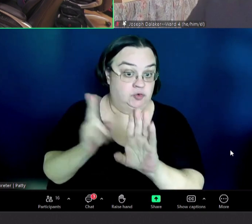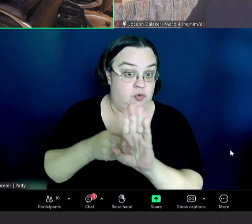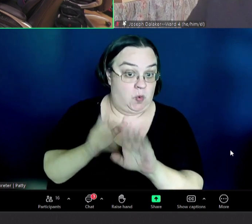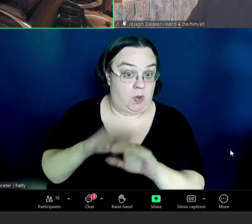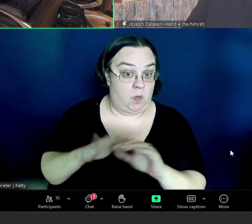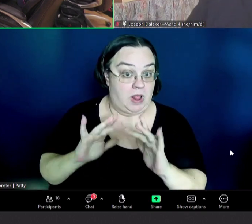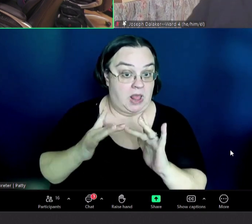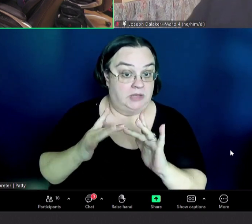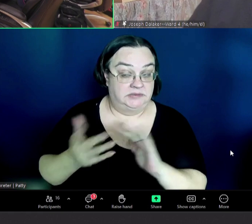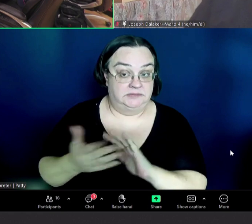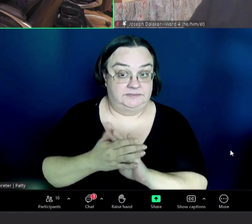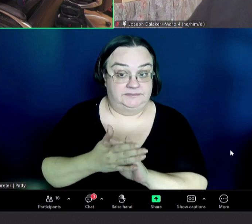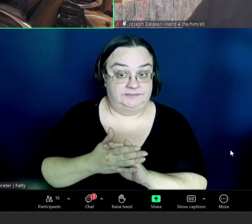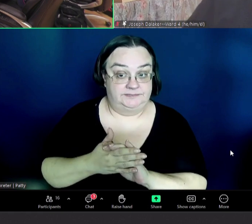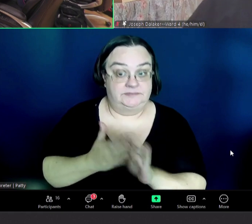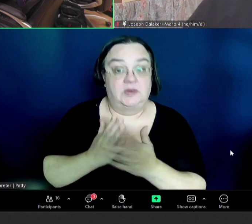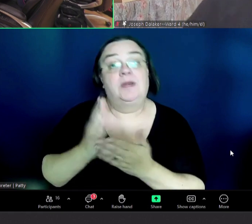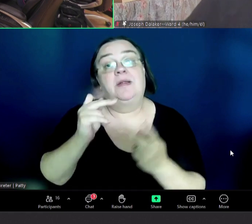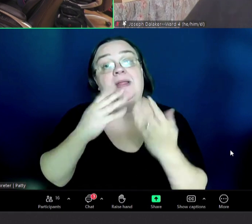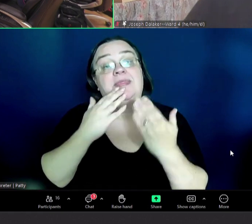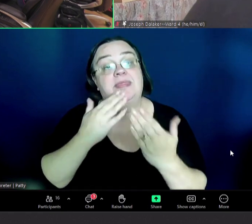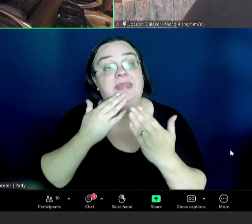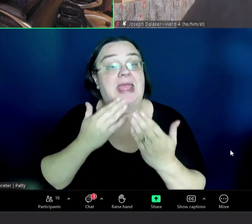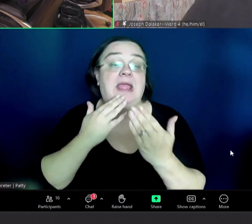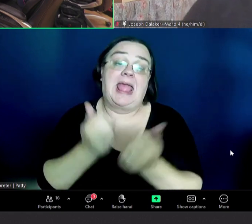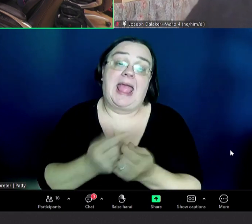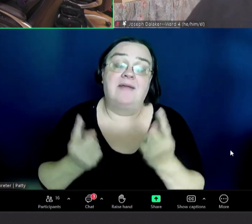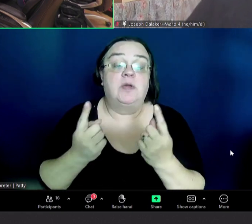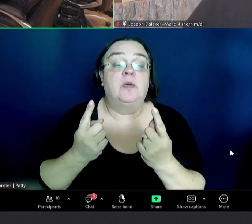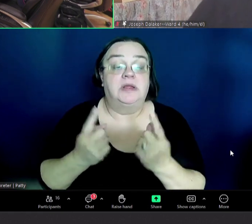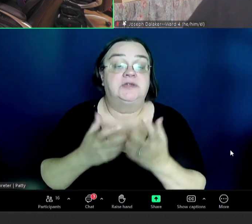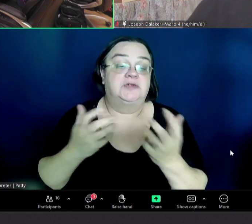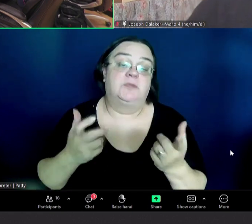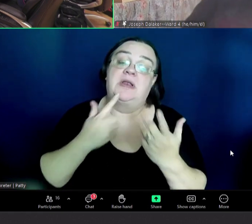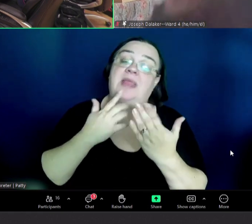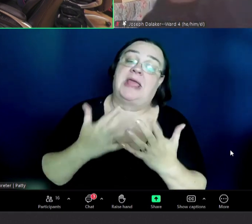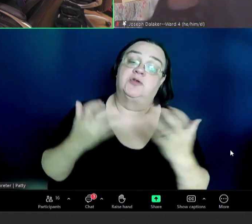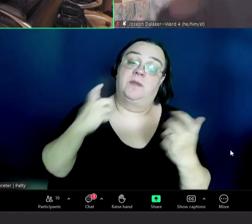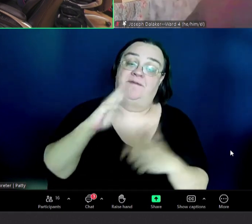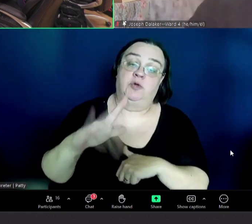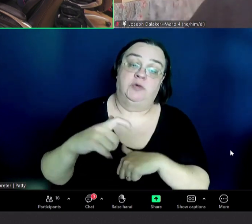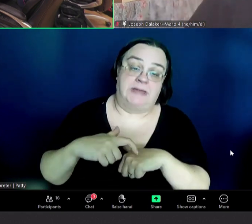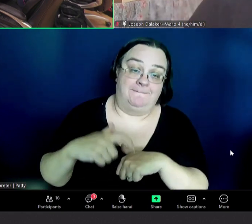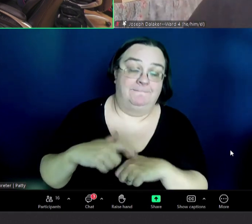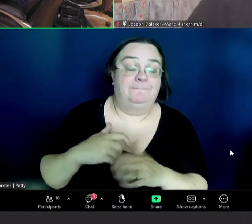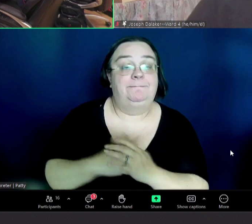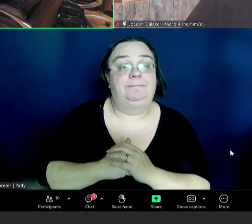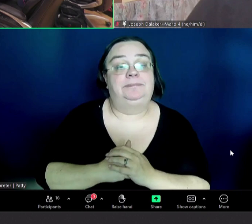All right, thank you. Great. Thank you very much, everyone, for the time. Thank you very much.